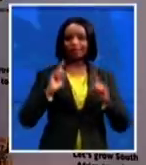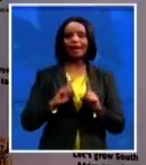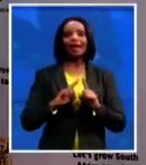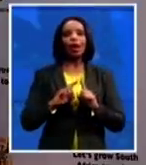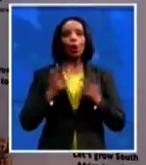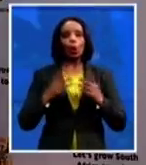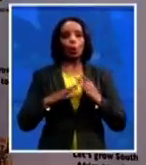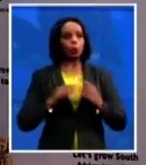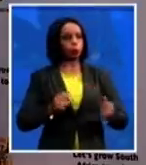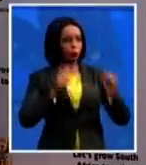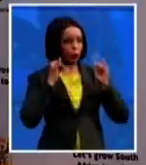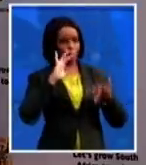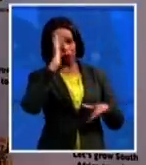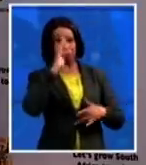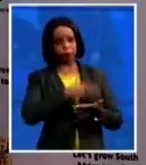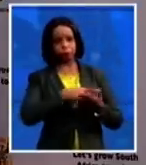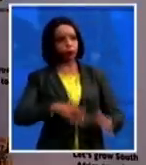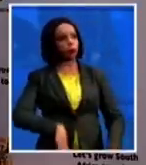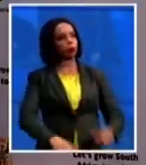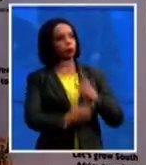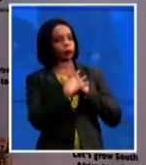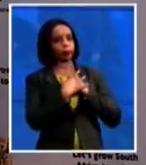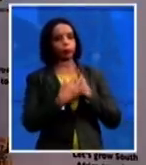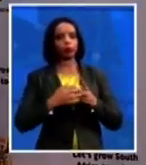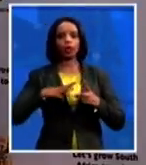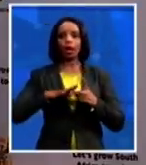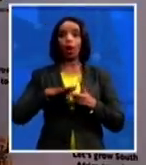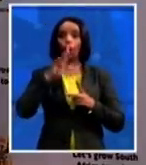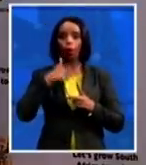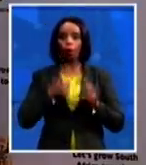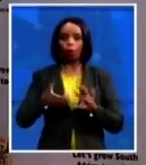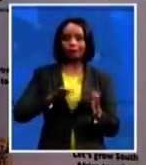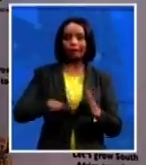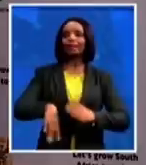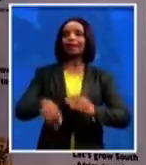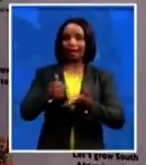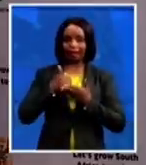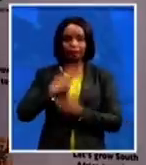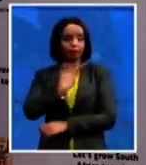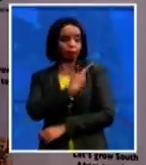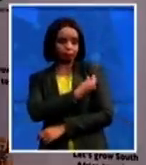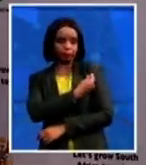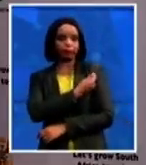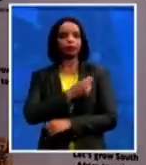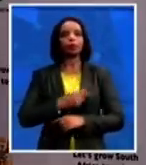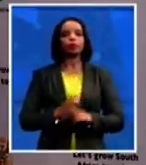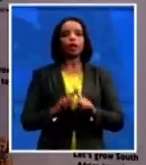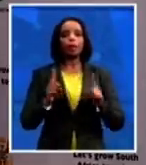hospitalization, or even death, but it also reduces the health risk posed by future